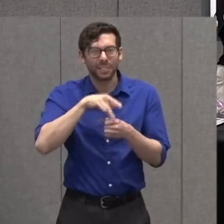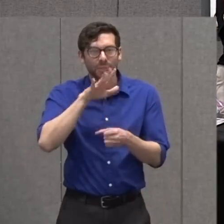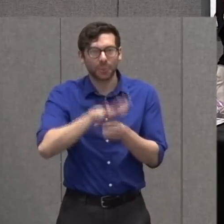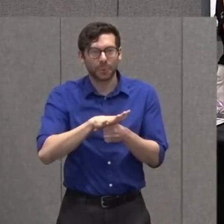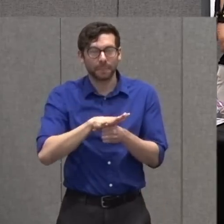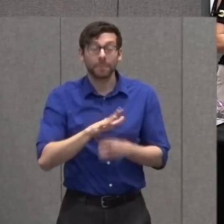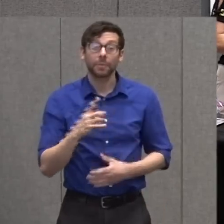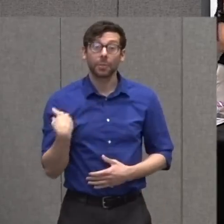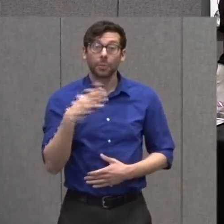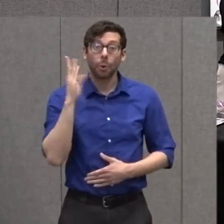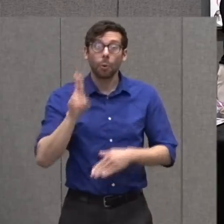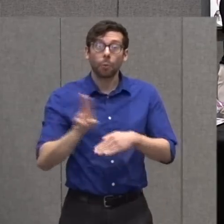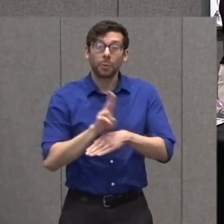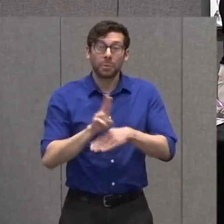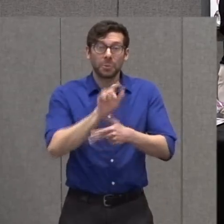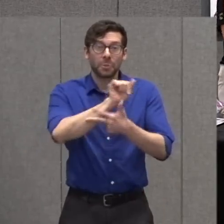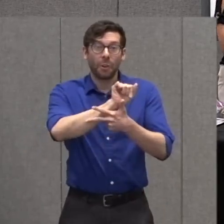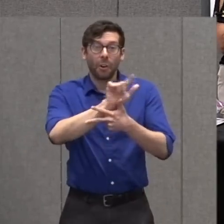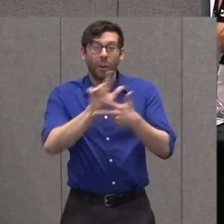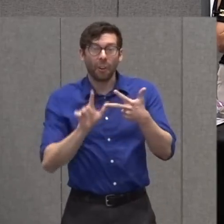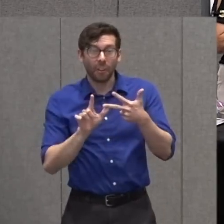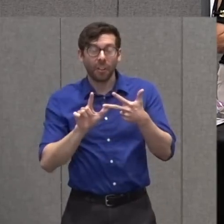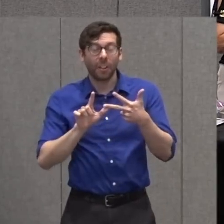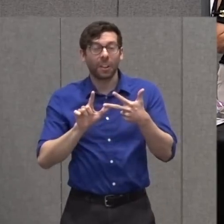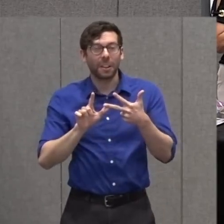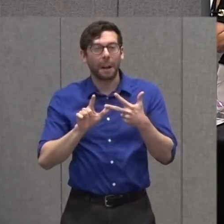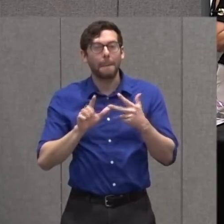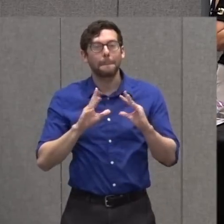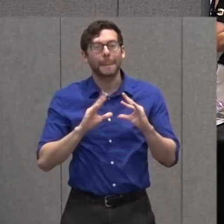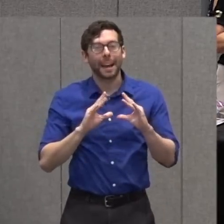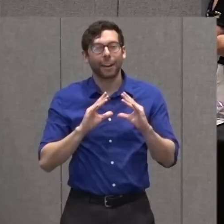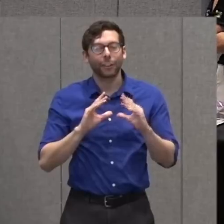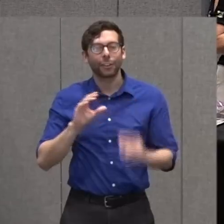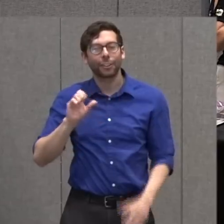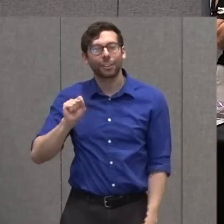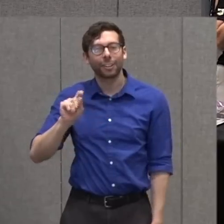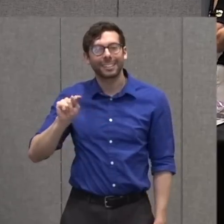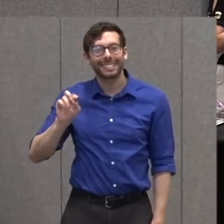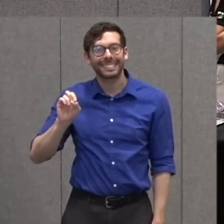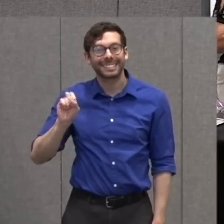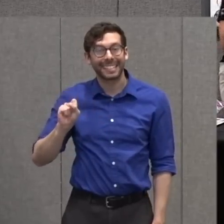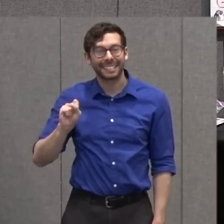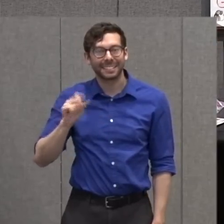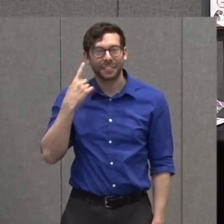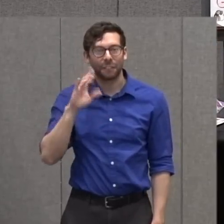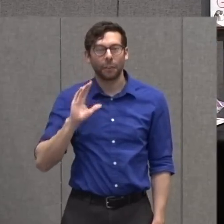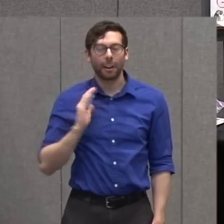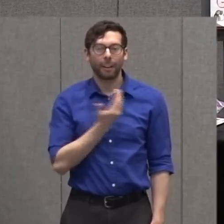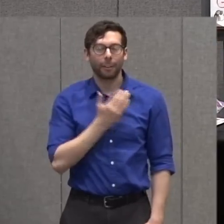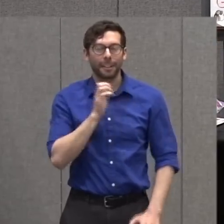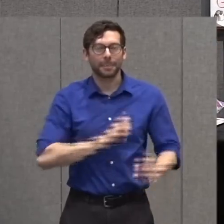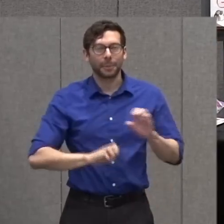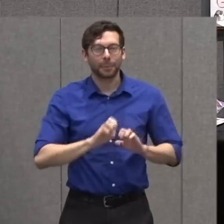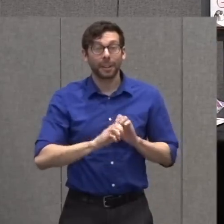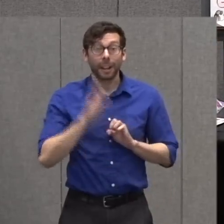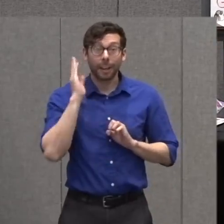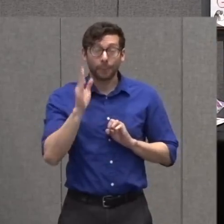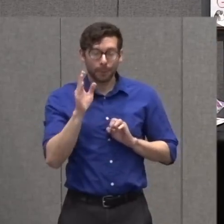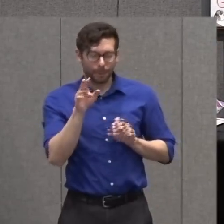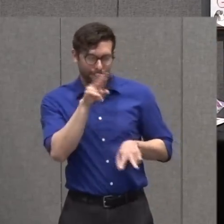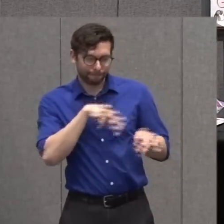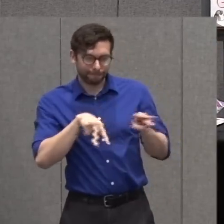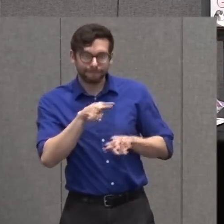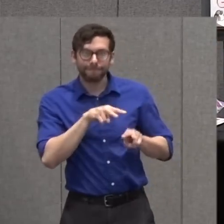states of matter Okay. in our experiment, and we're going to watch them interact together. Okay. Okay, so let's look at our graph real